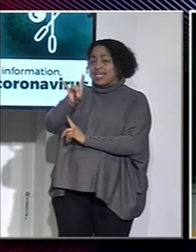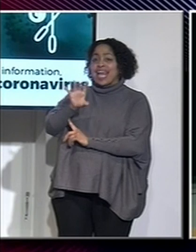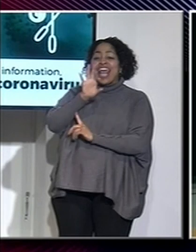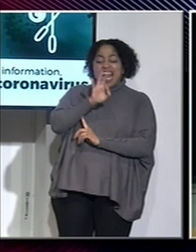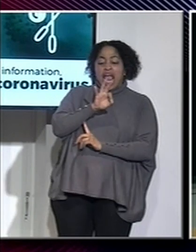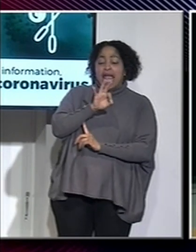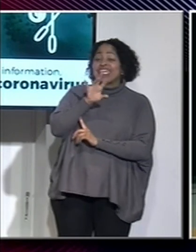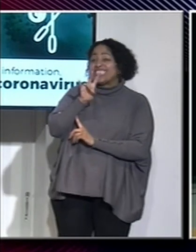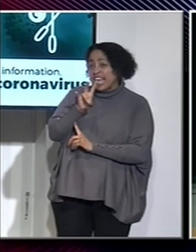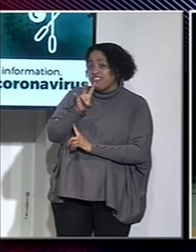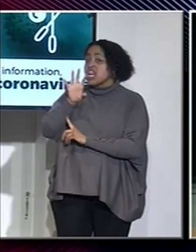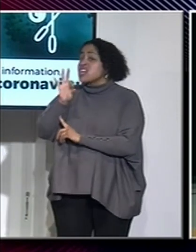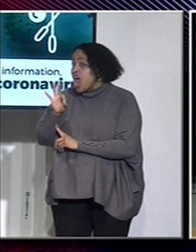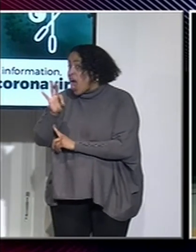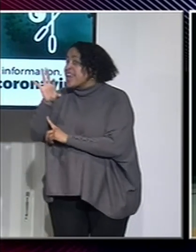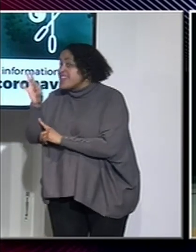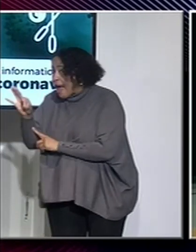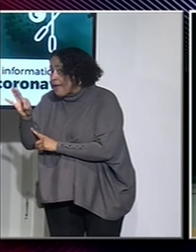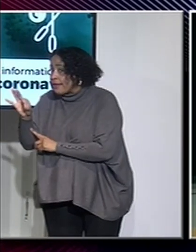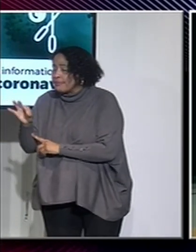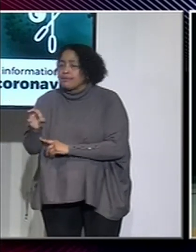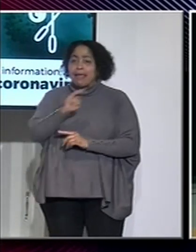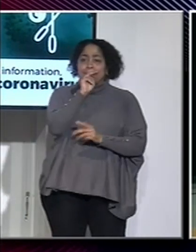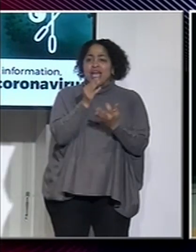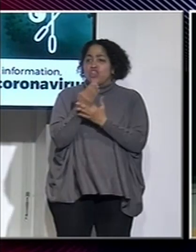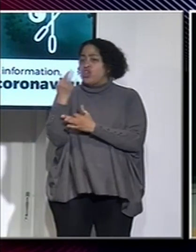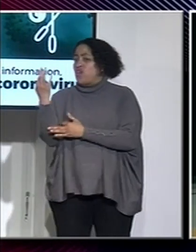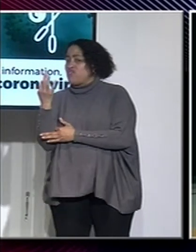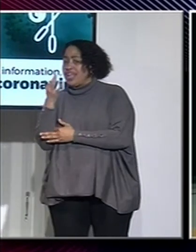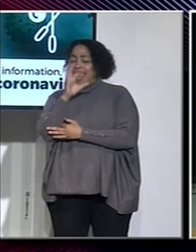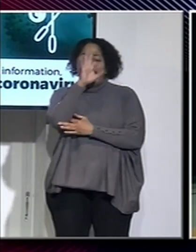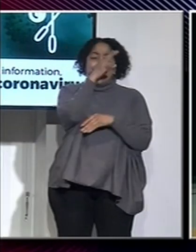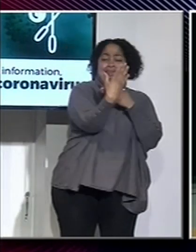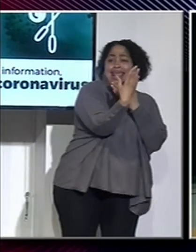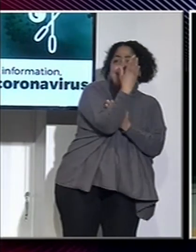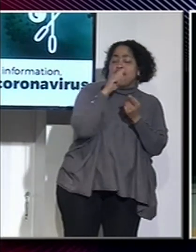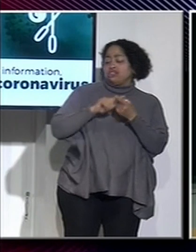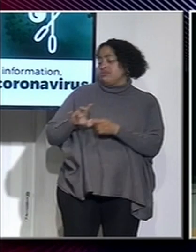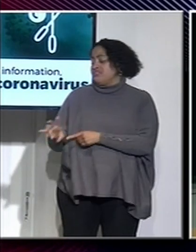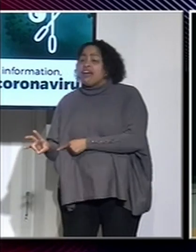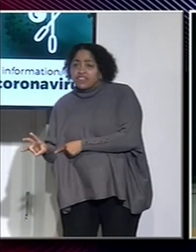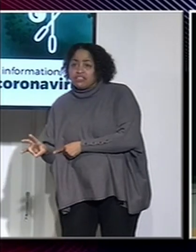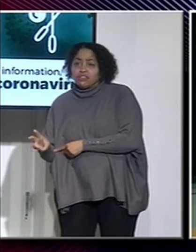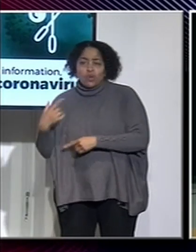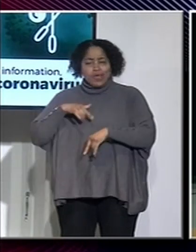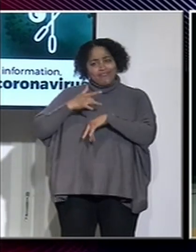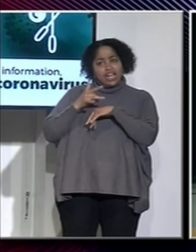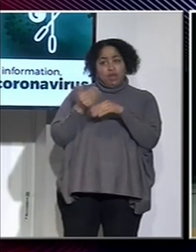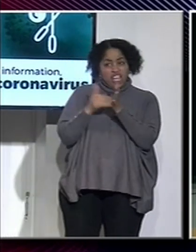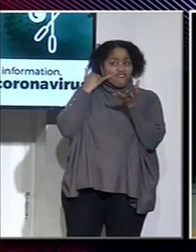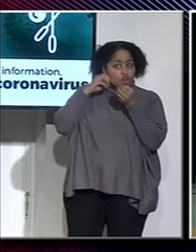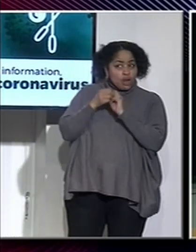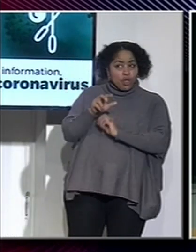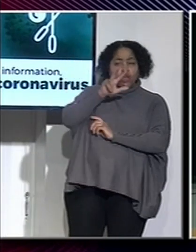313-388-9799. Monday through Friday, 9 a.m. to 7 p.m., we are available. Again,